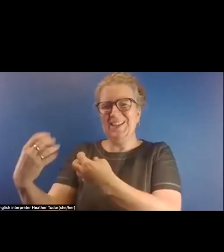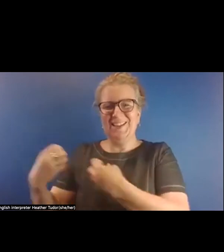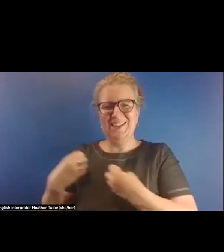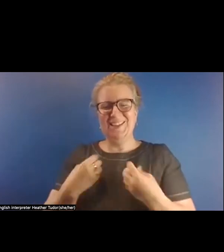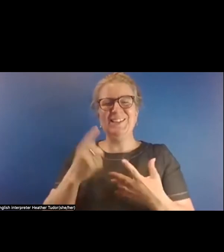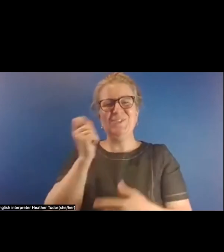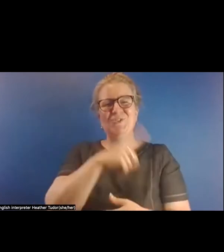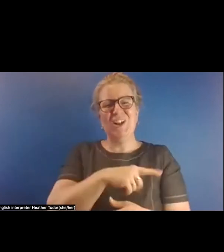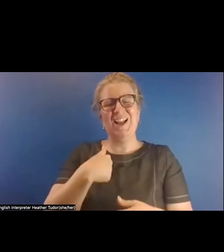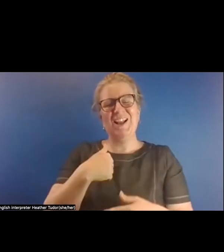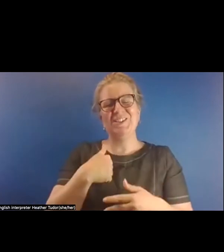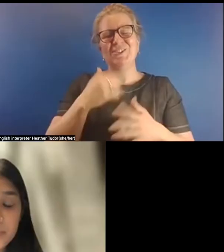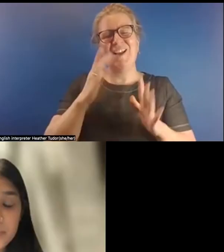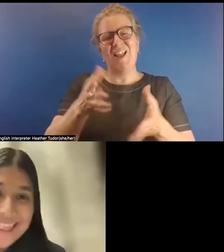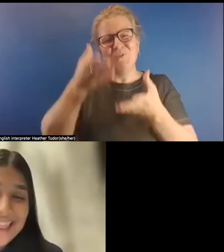get used to it that.